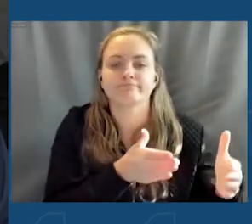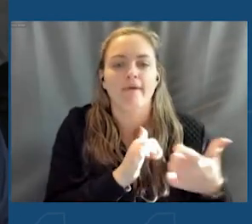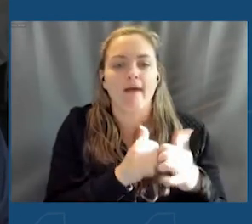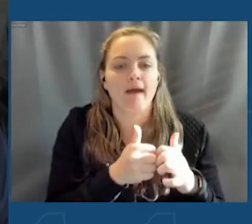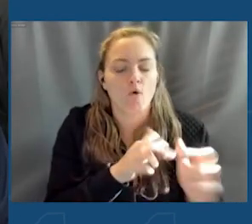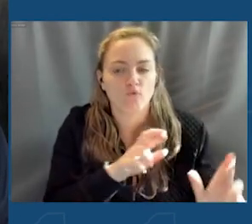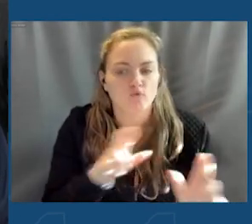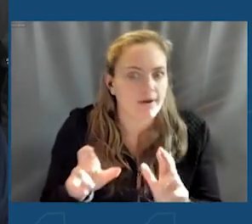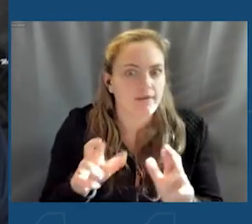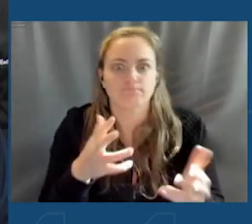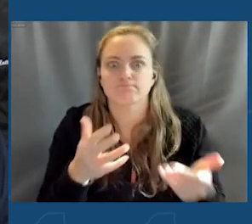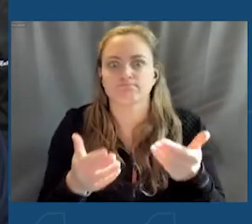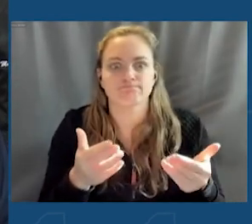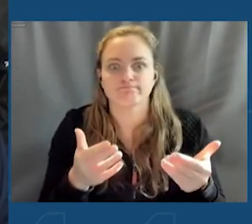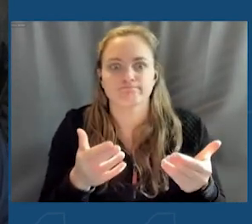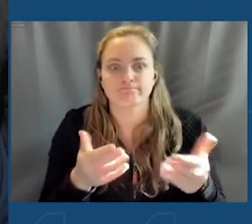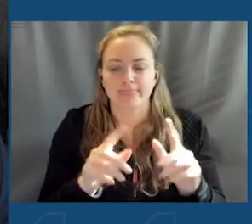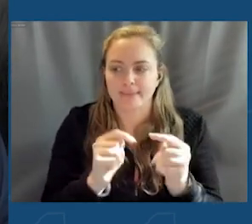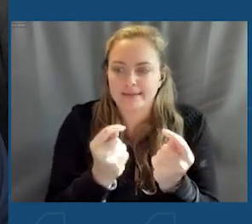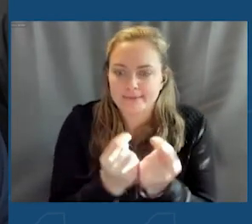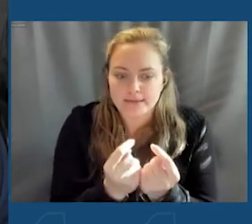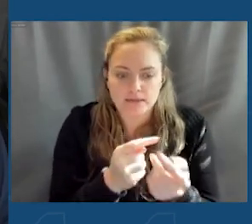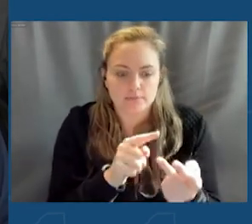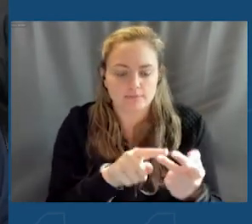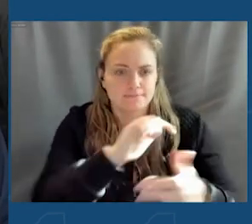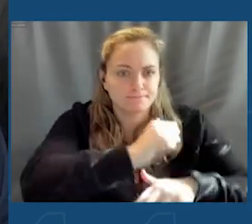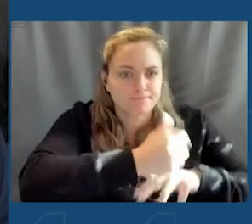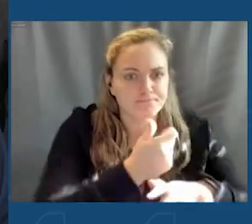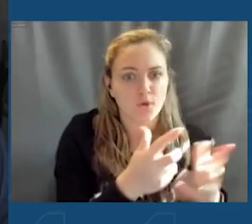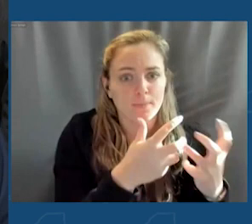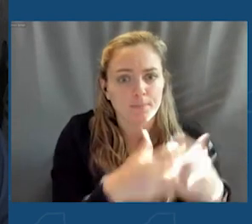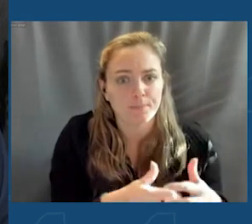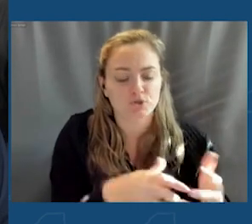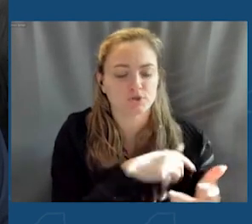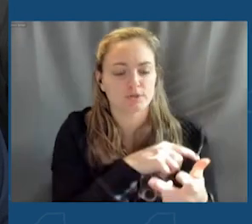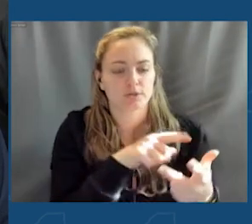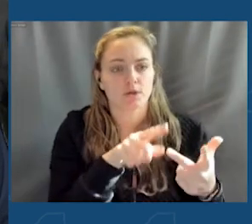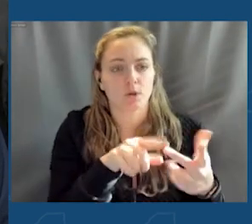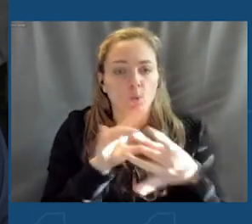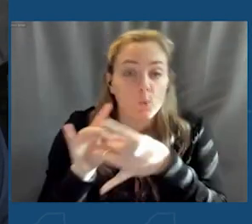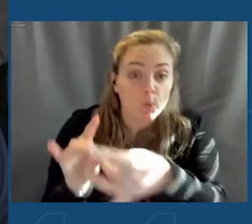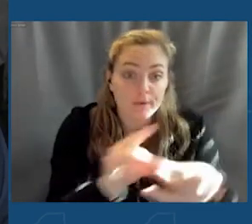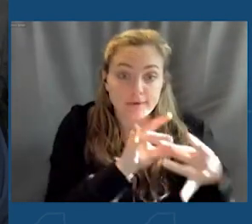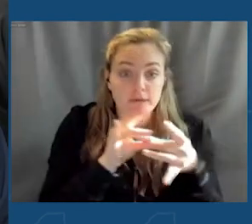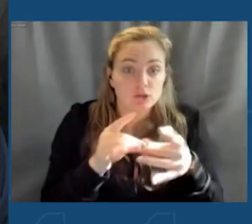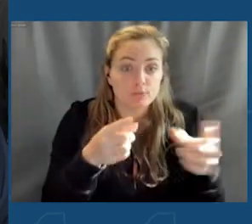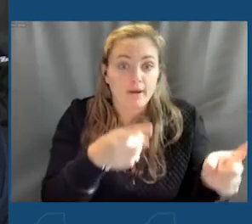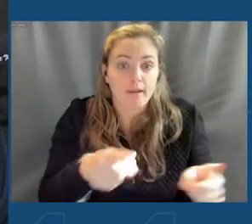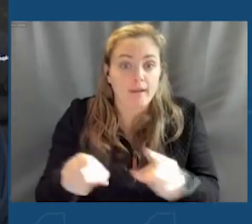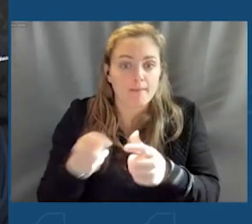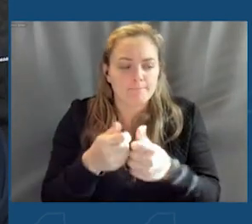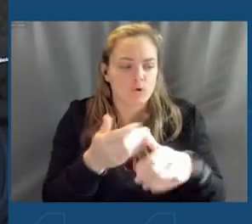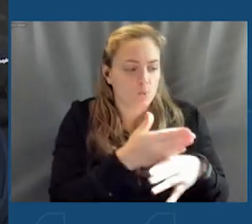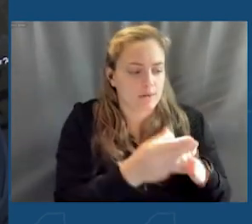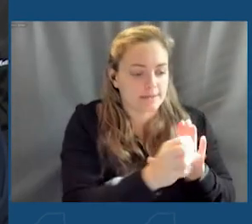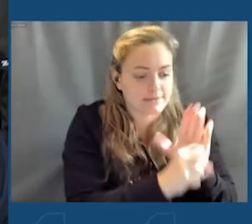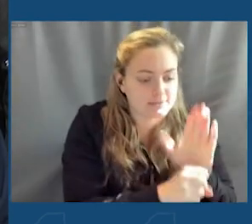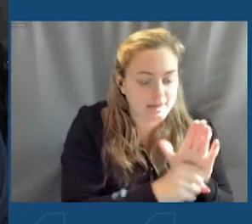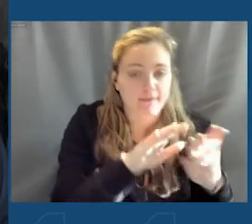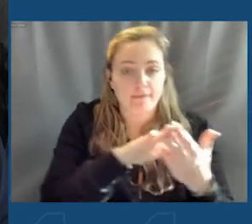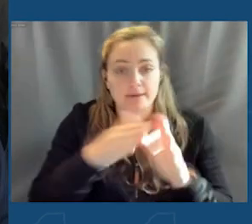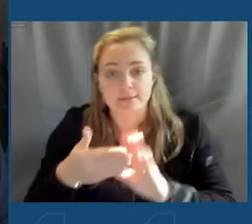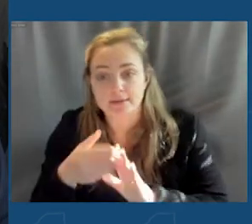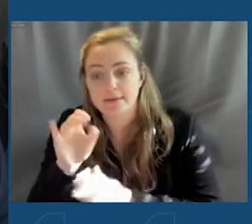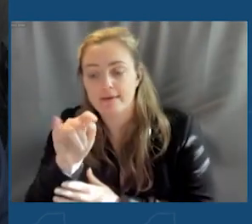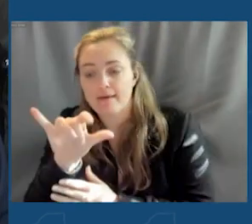about bringing the teams and pre-positioning equipment. It's about the coordination that's been going on between the state, the city, and the county